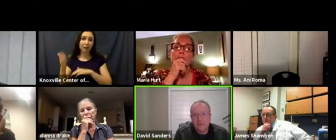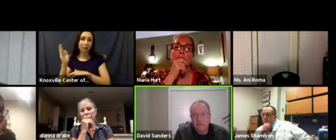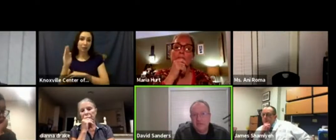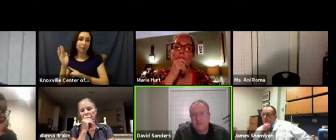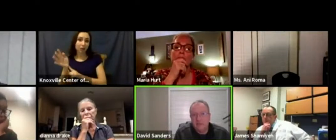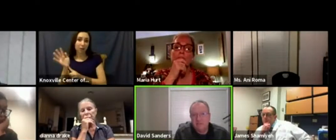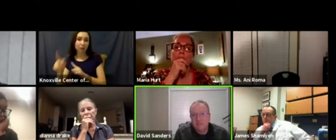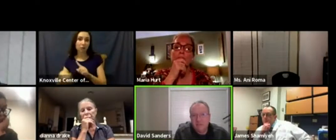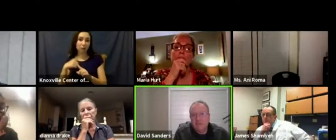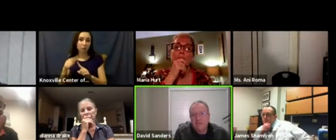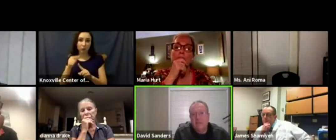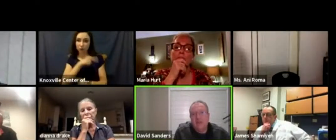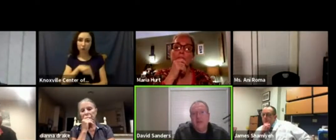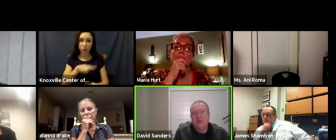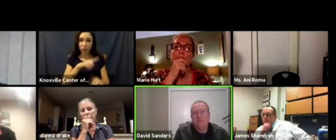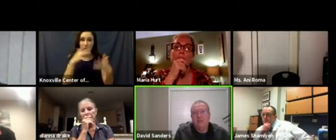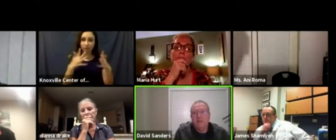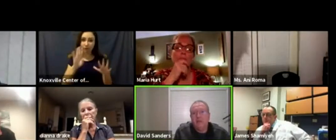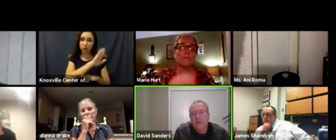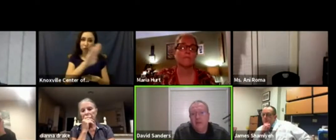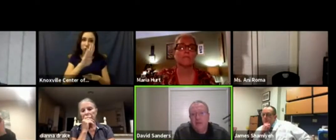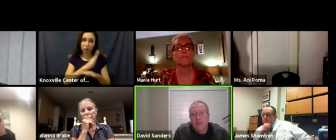finish your business.